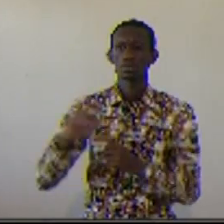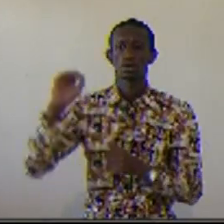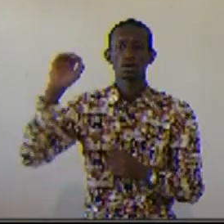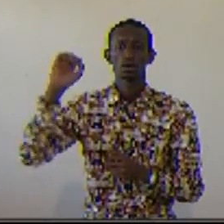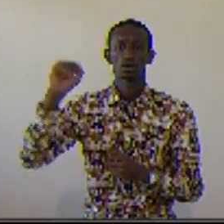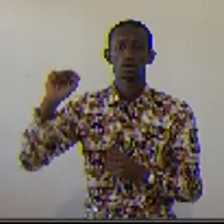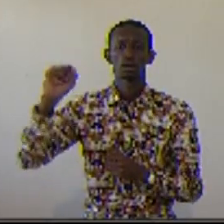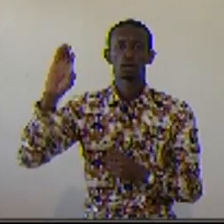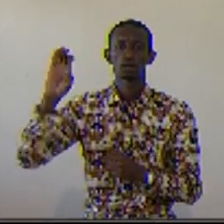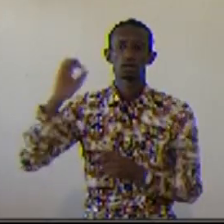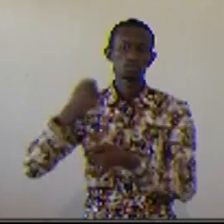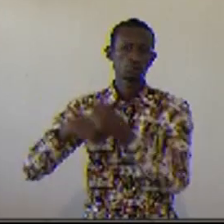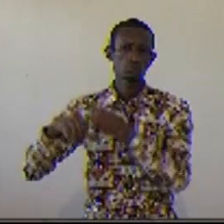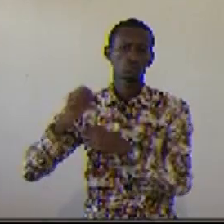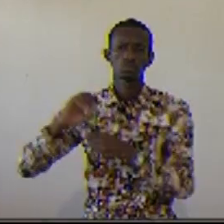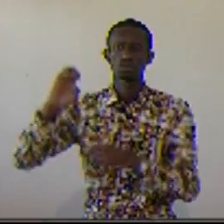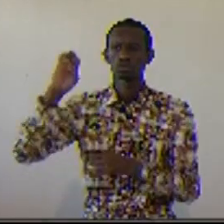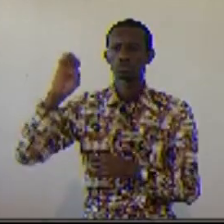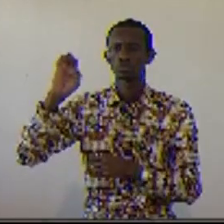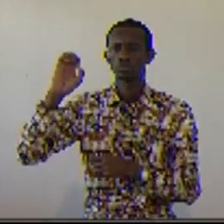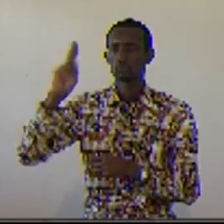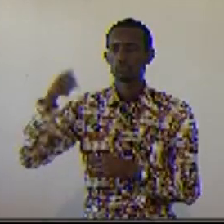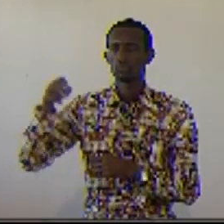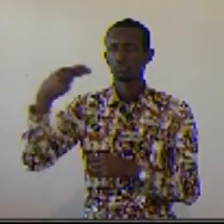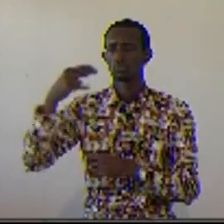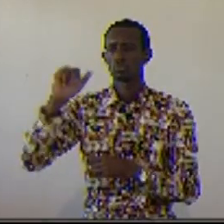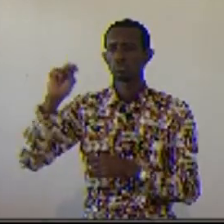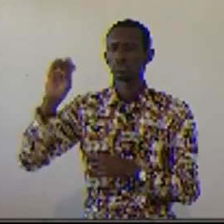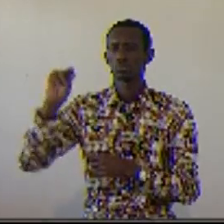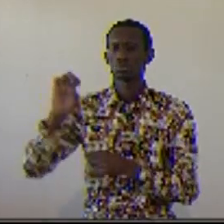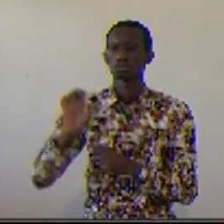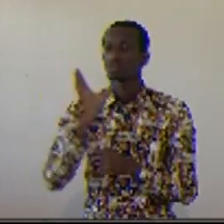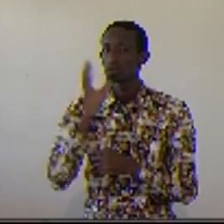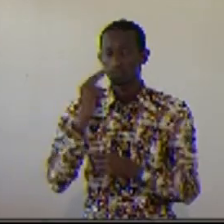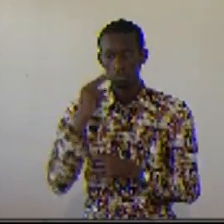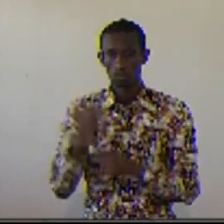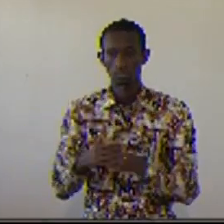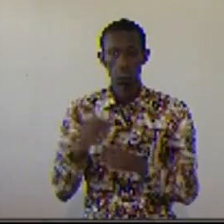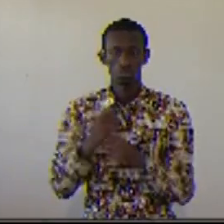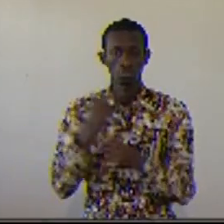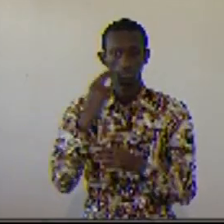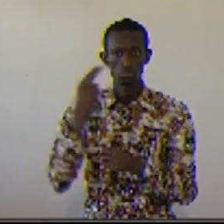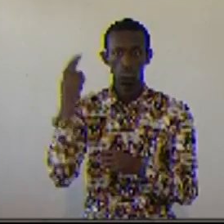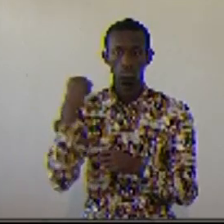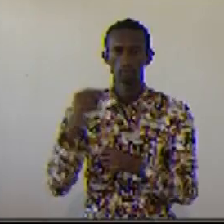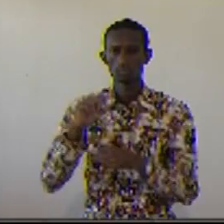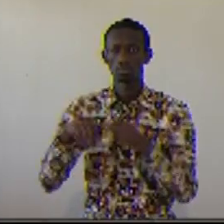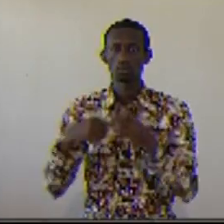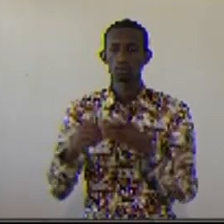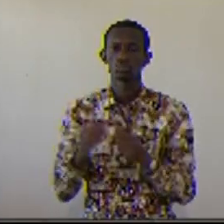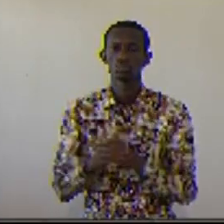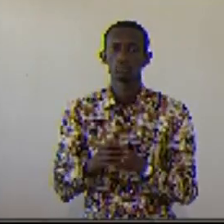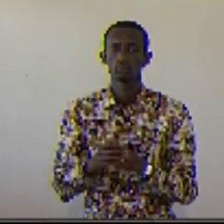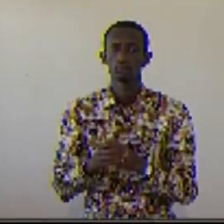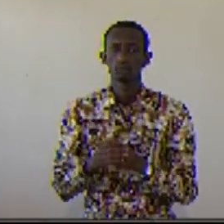let us make a review of the previous lesson where we talked about the uses, we talked